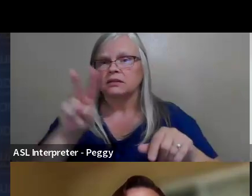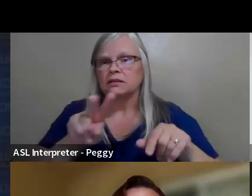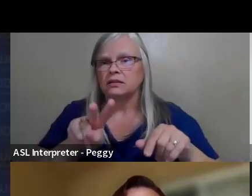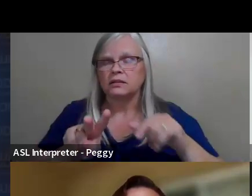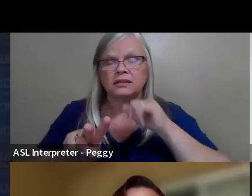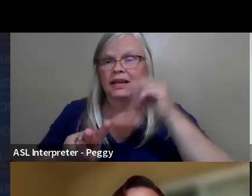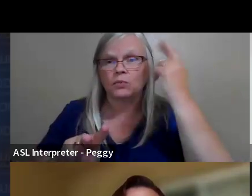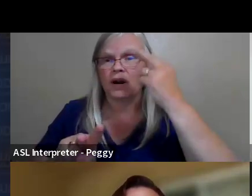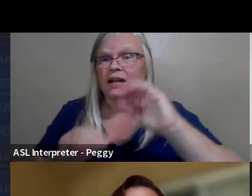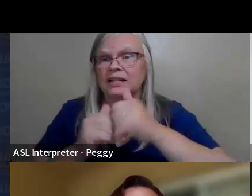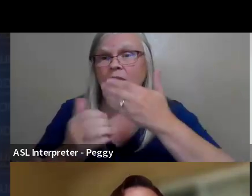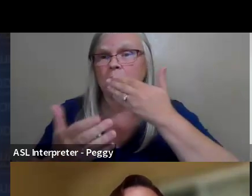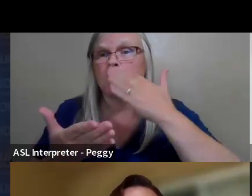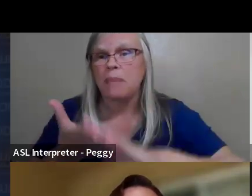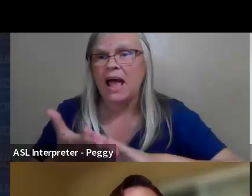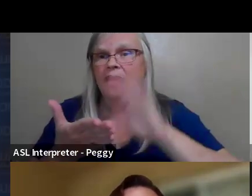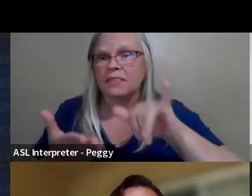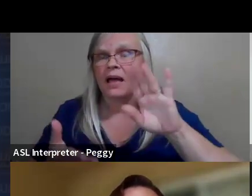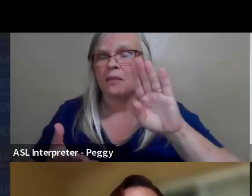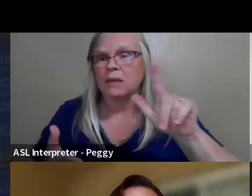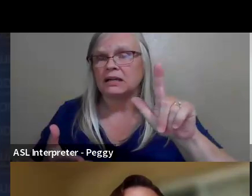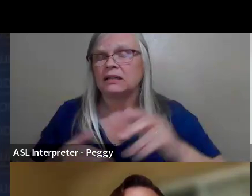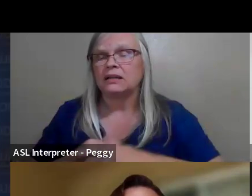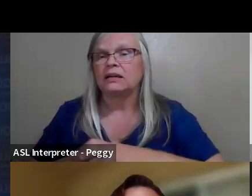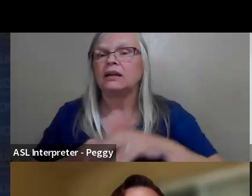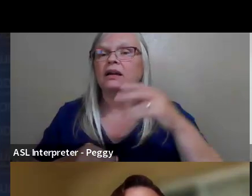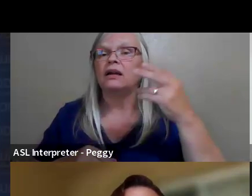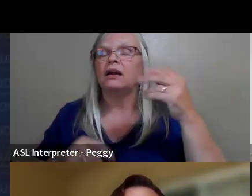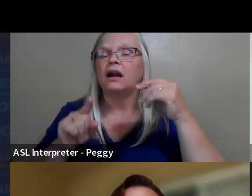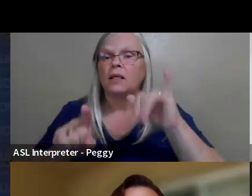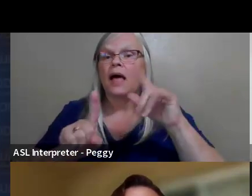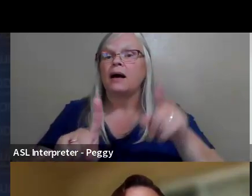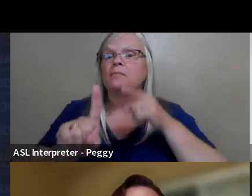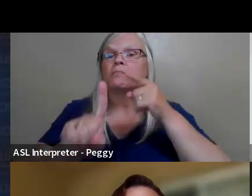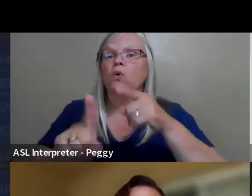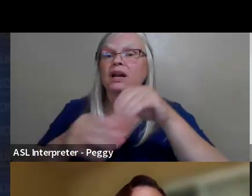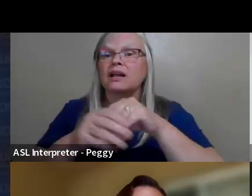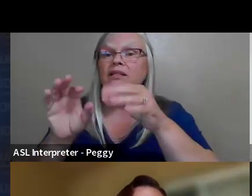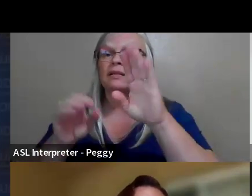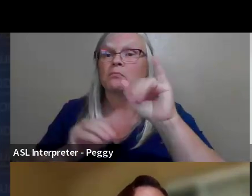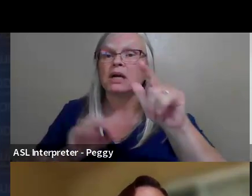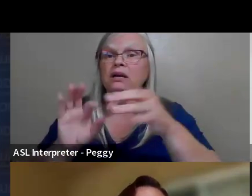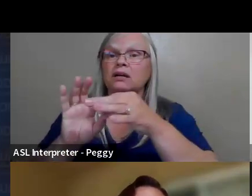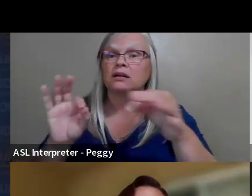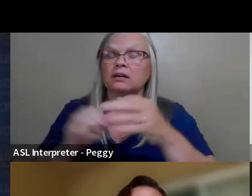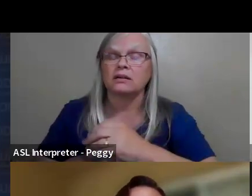it was. One of the things in the bill that goes directly to this point is that